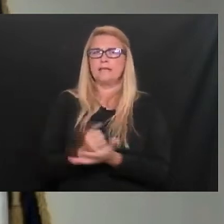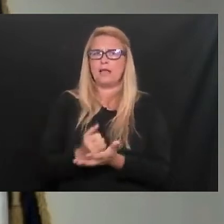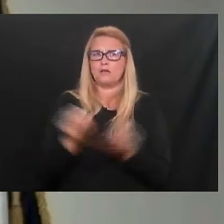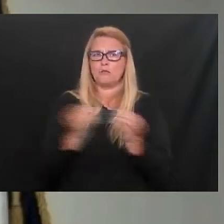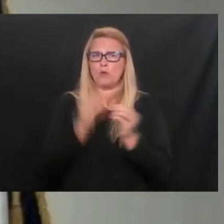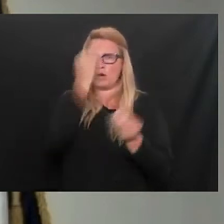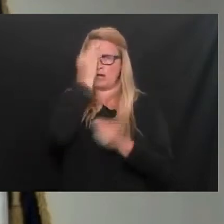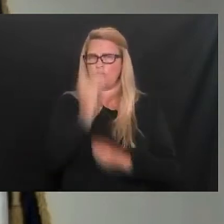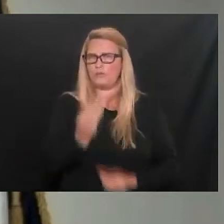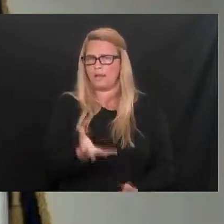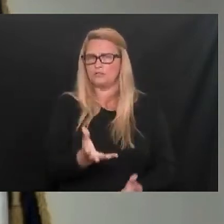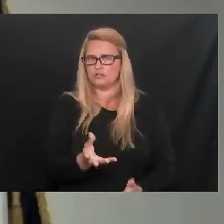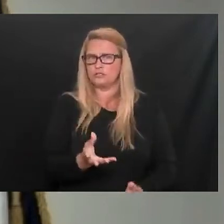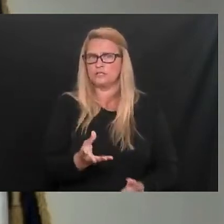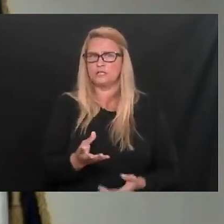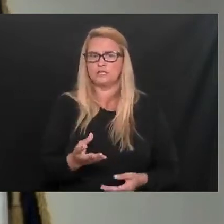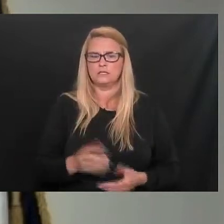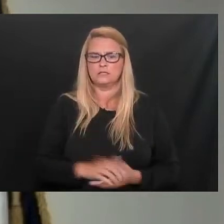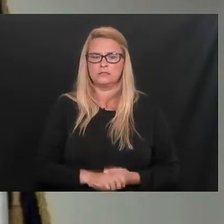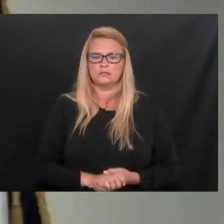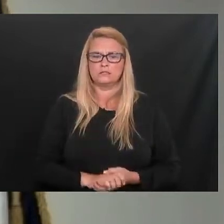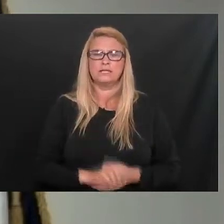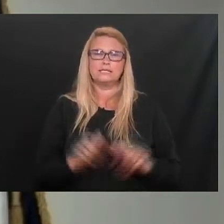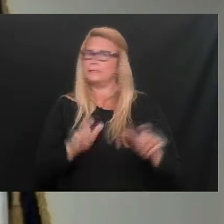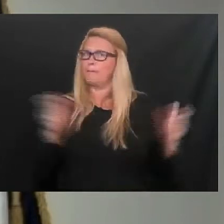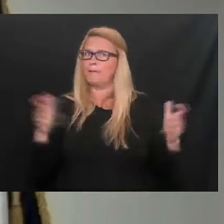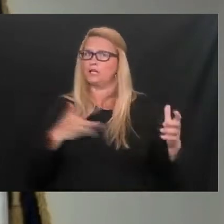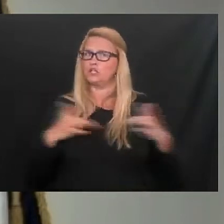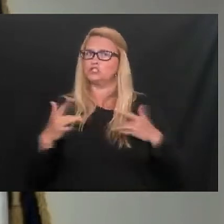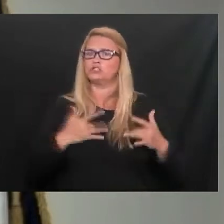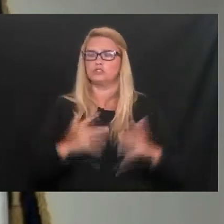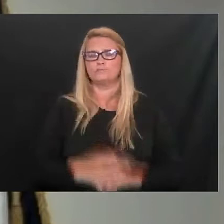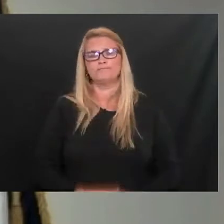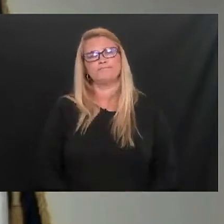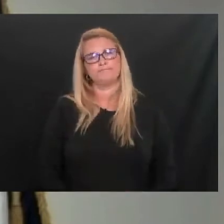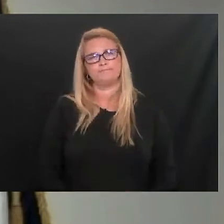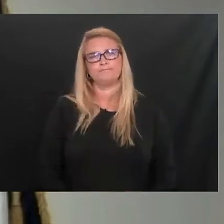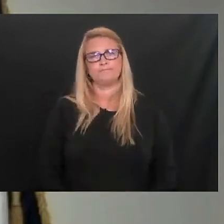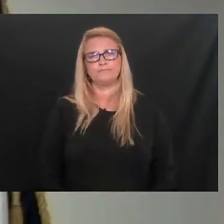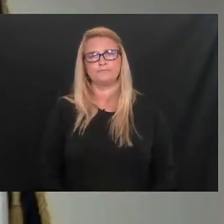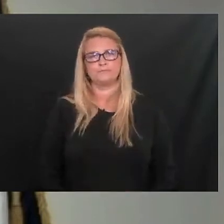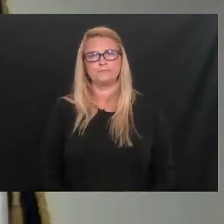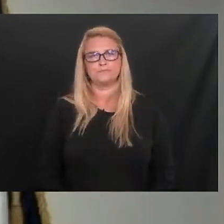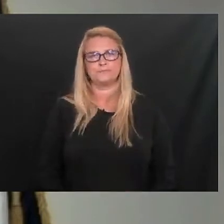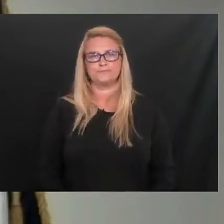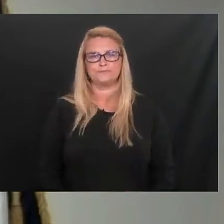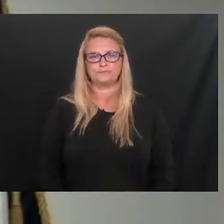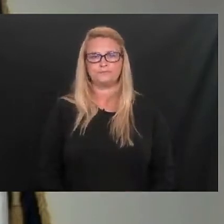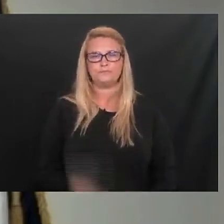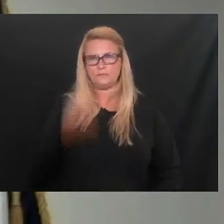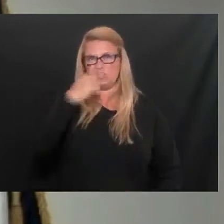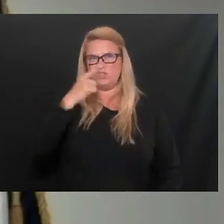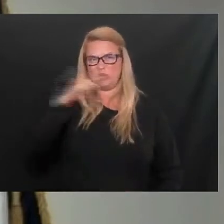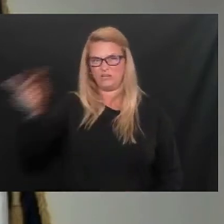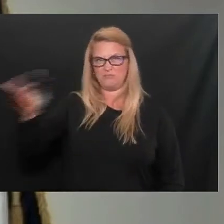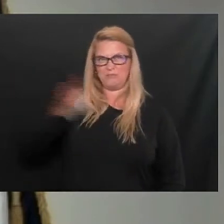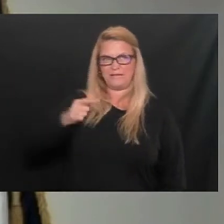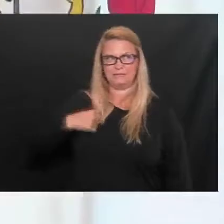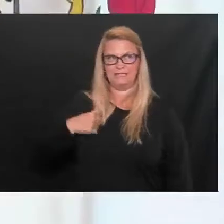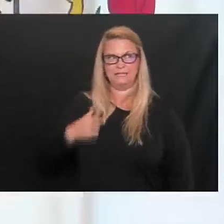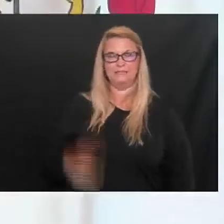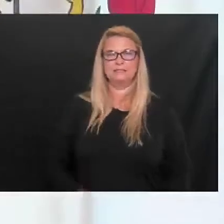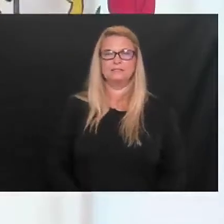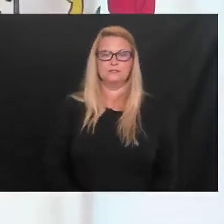trying to do. But it's of great concern, especially our youth. So thank you, Paul. Jordan, come back to me just one second. You